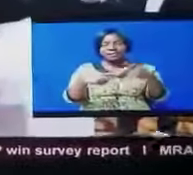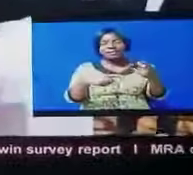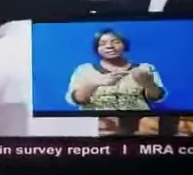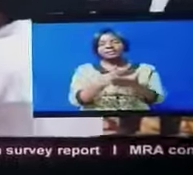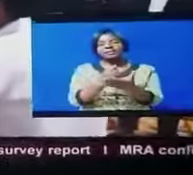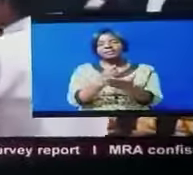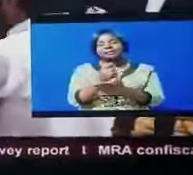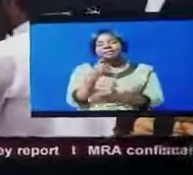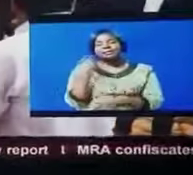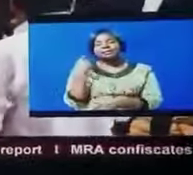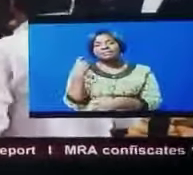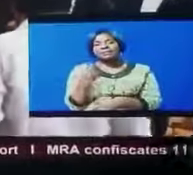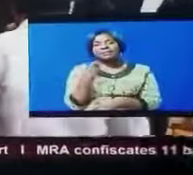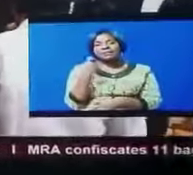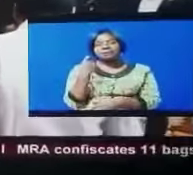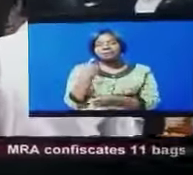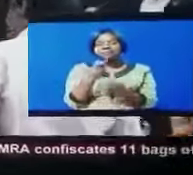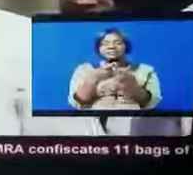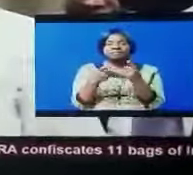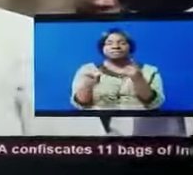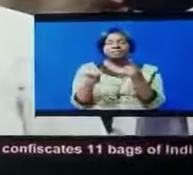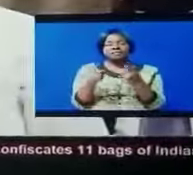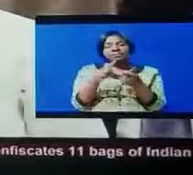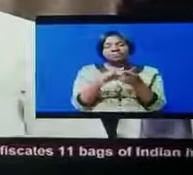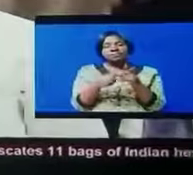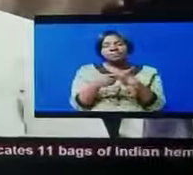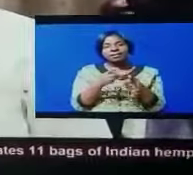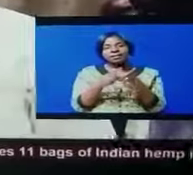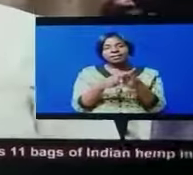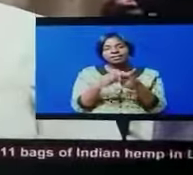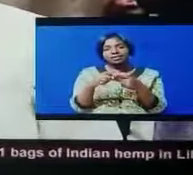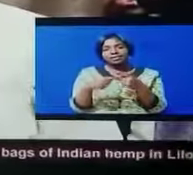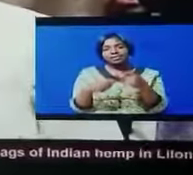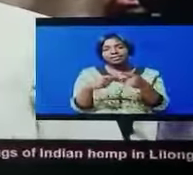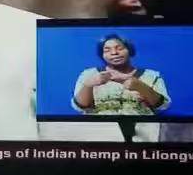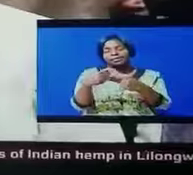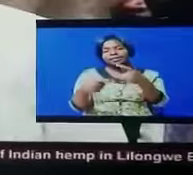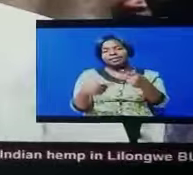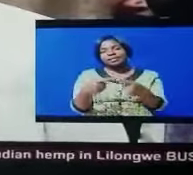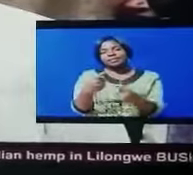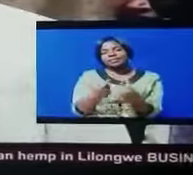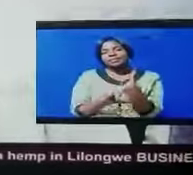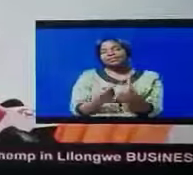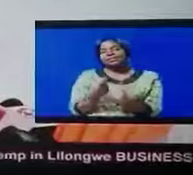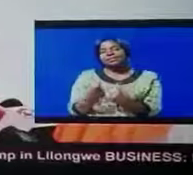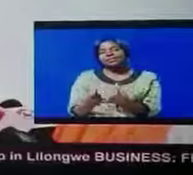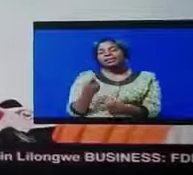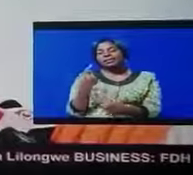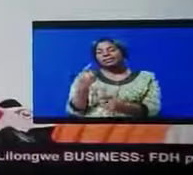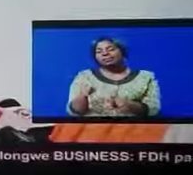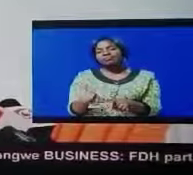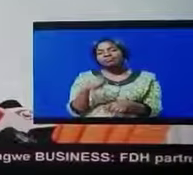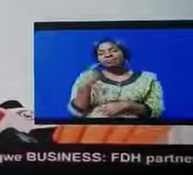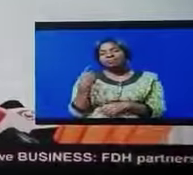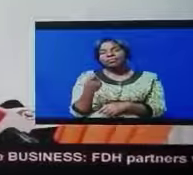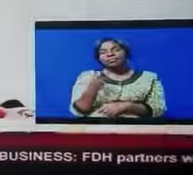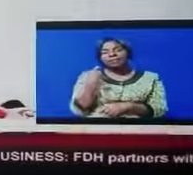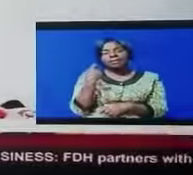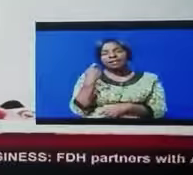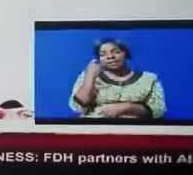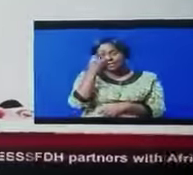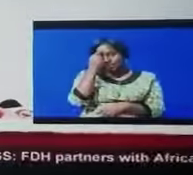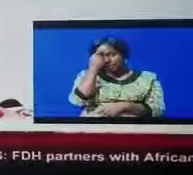and promoting the cordial relationship that exists between the peoples of Malawi and India. That means the